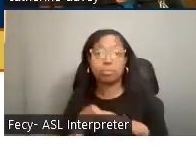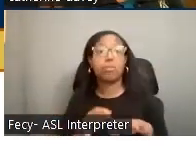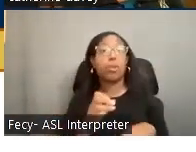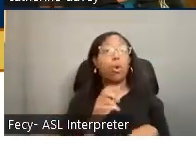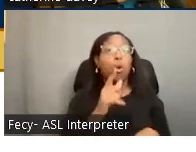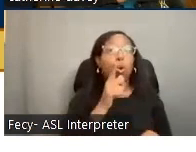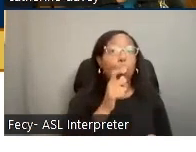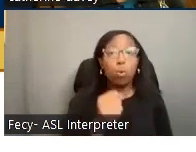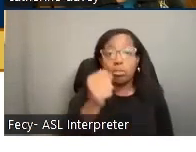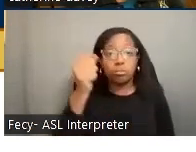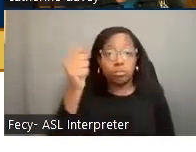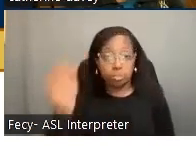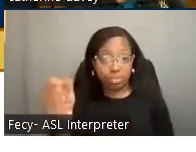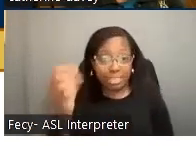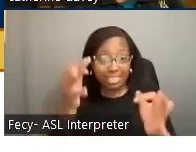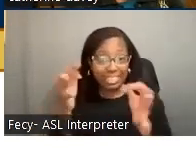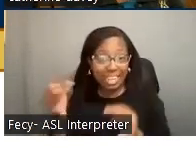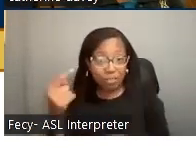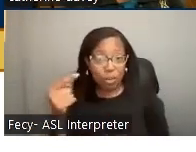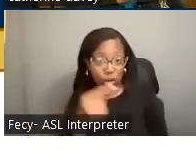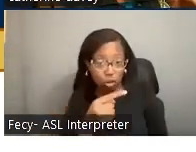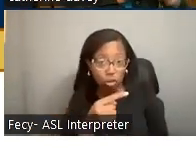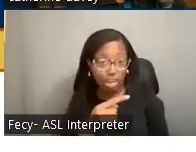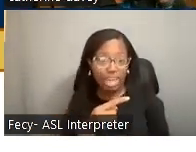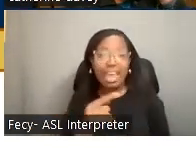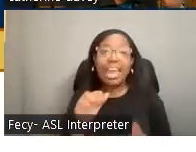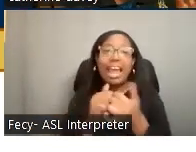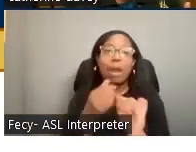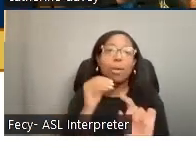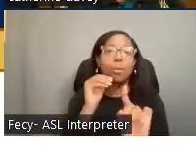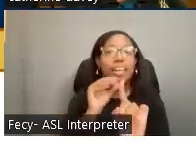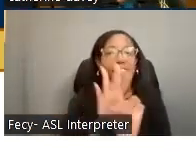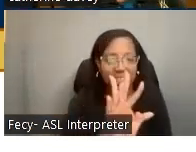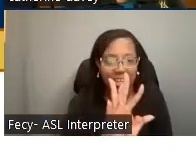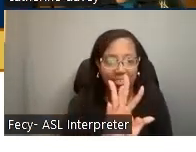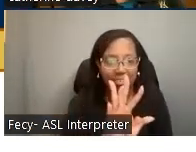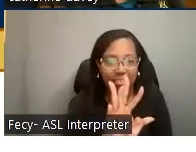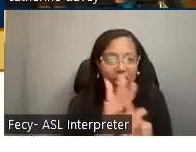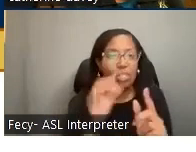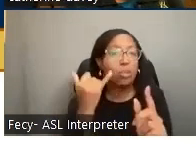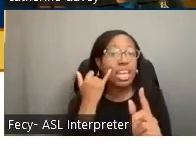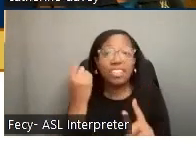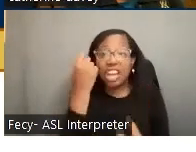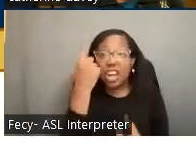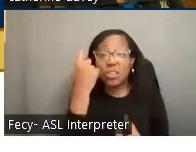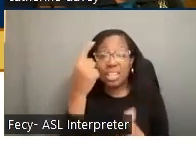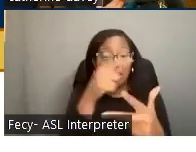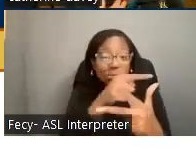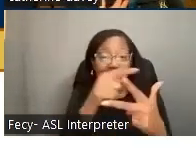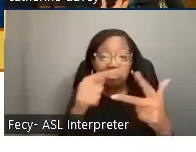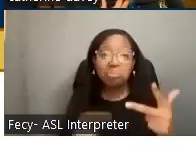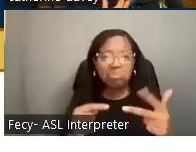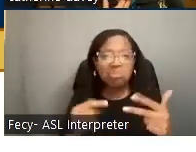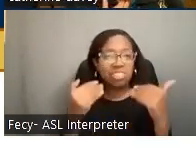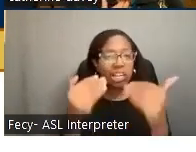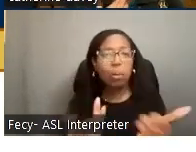mí, and mamá, what property would be y affected by that power of qué attorney, right? tipo So de whatever poderes van a issue ser has, afectados por este I poder can notarial. manage Entonces, lo with que ella that power of tiene,